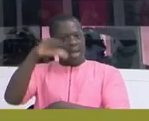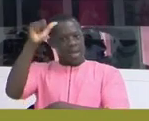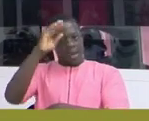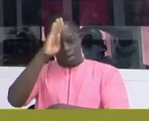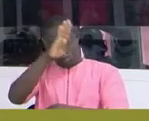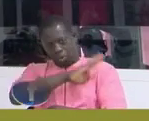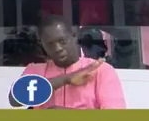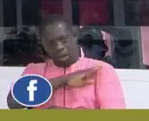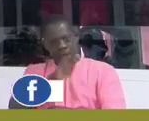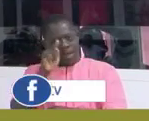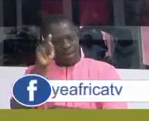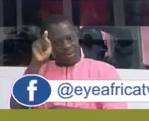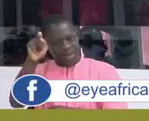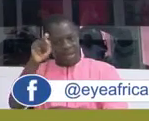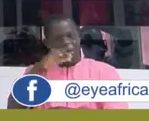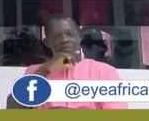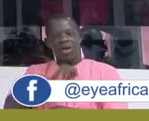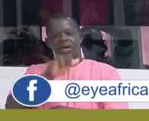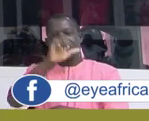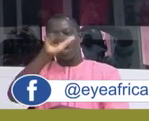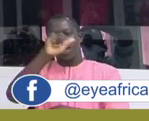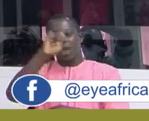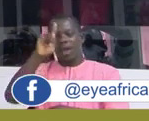to me, "My elder dear